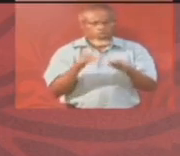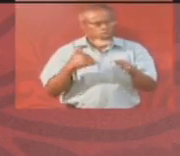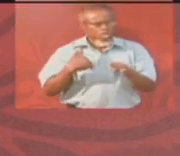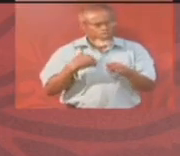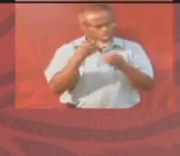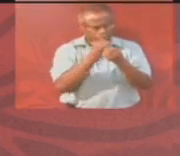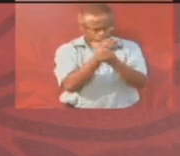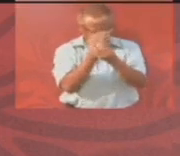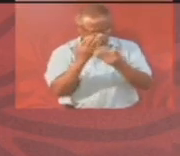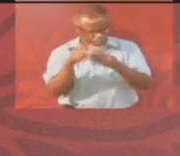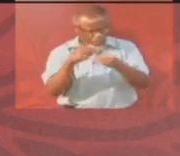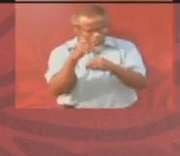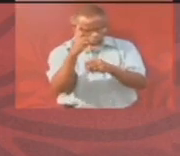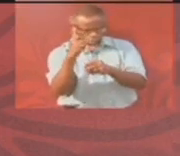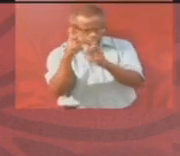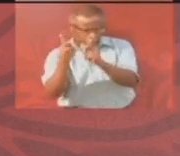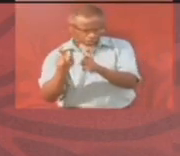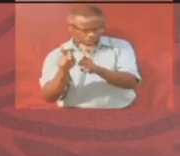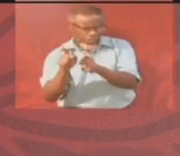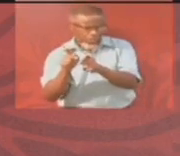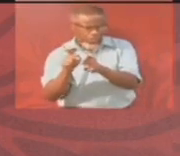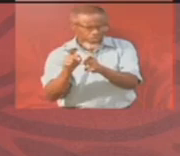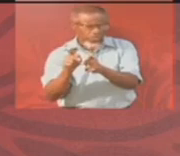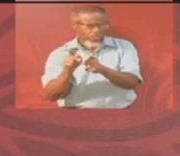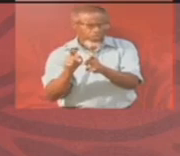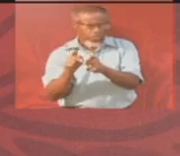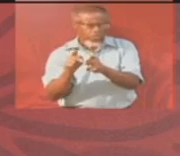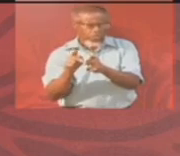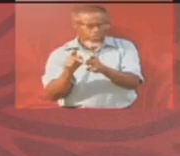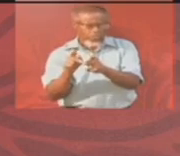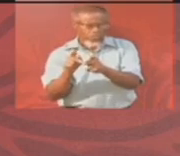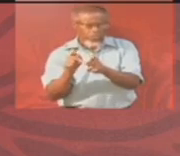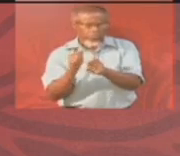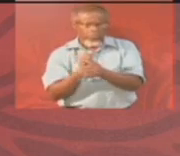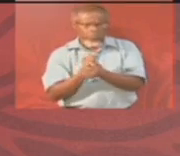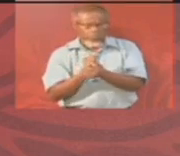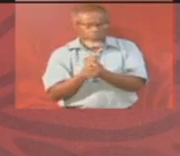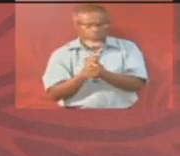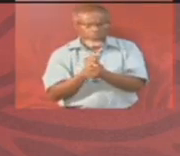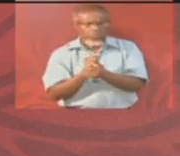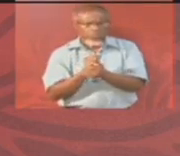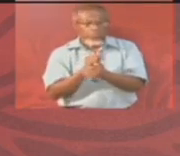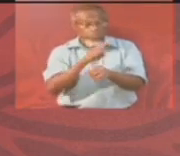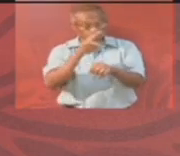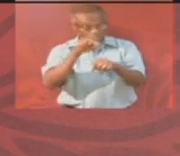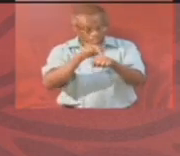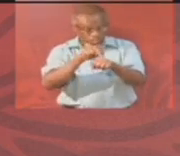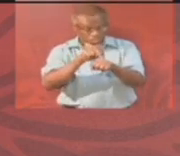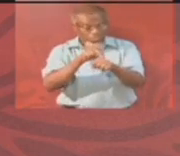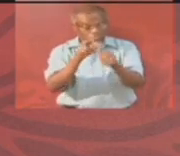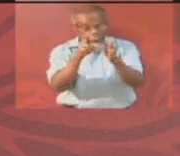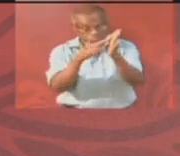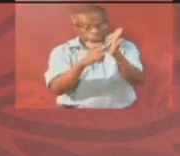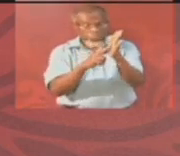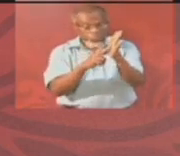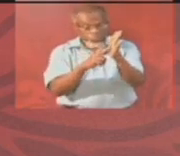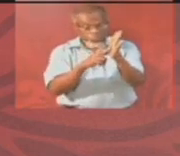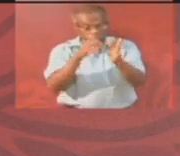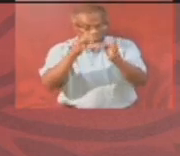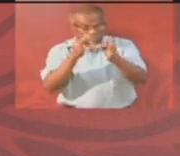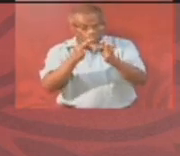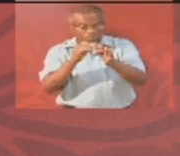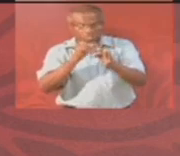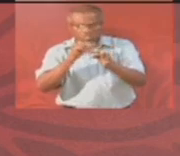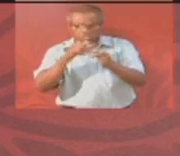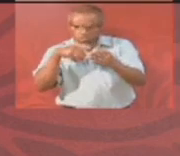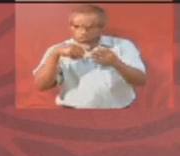spoke about, but that has been our policy, that once they met the national criteria, even if they did not present with an appointment on